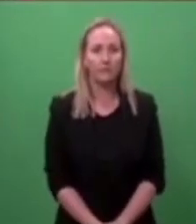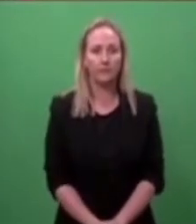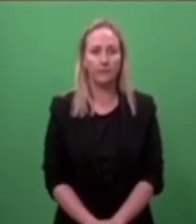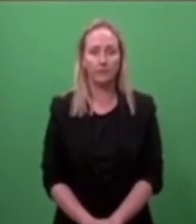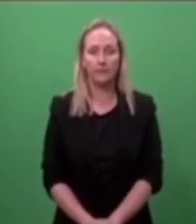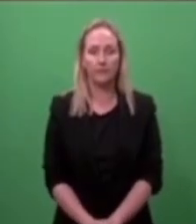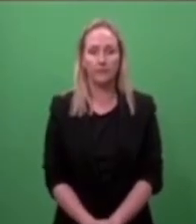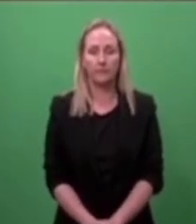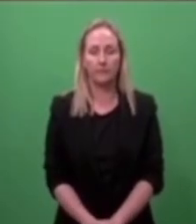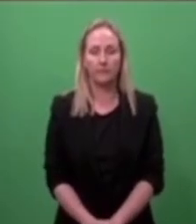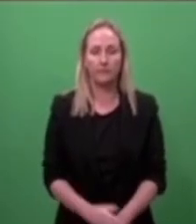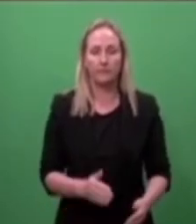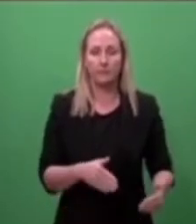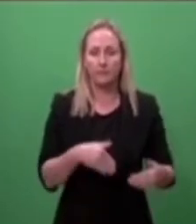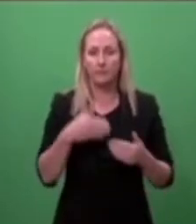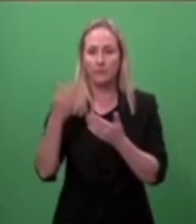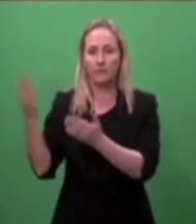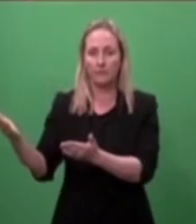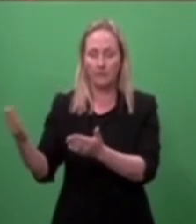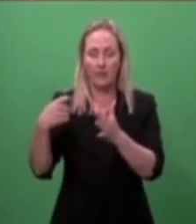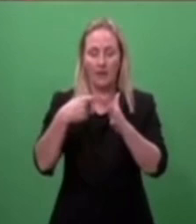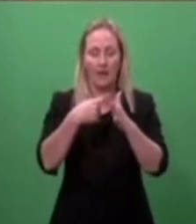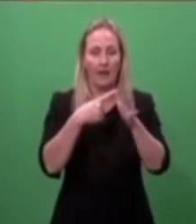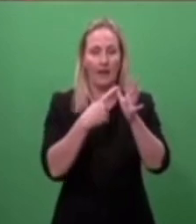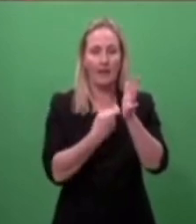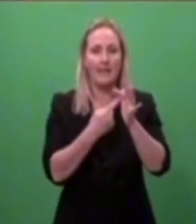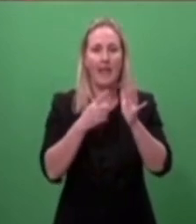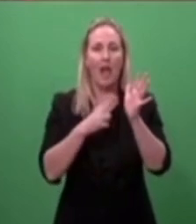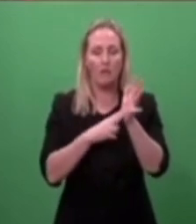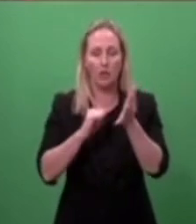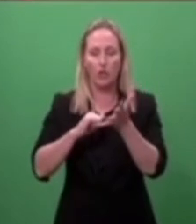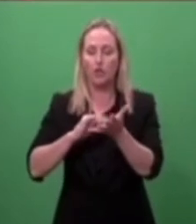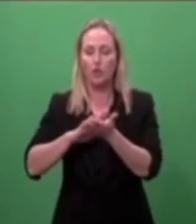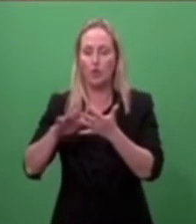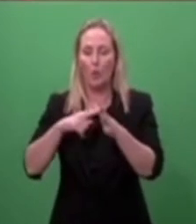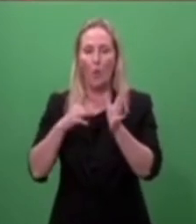I call on the Honourable Karen Shaw. Thank you, Mr. Speaker.